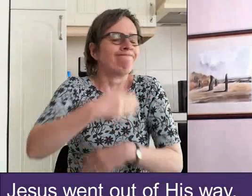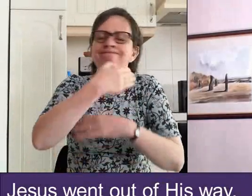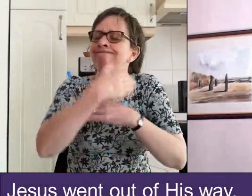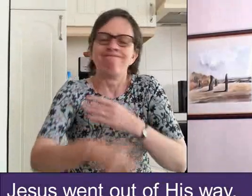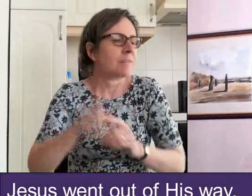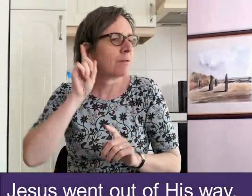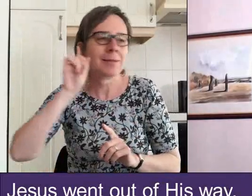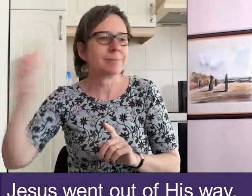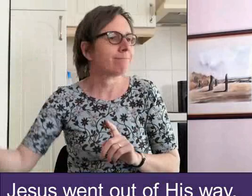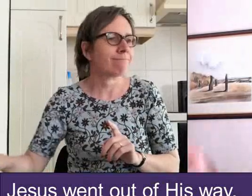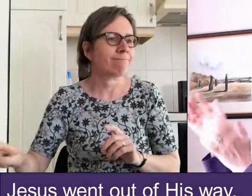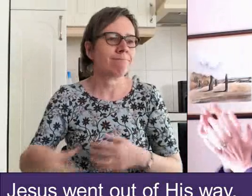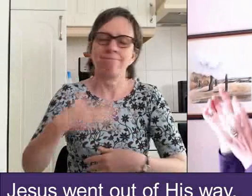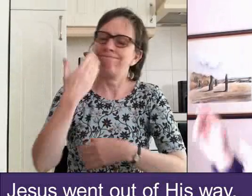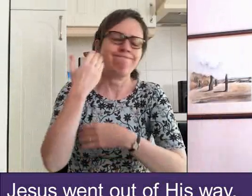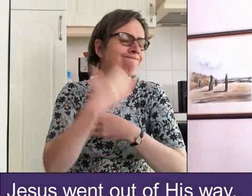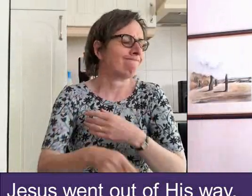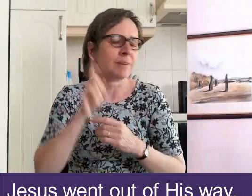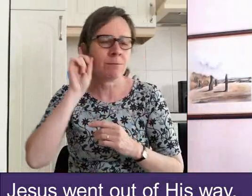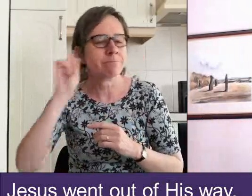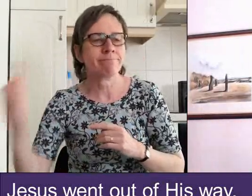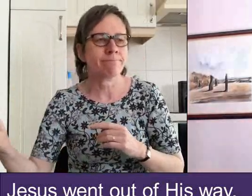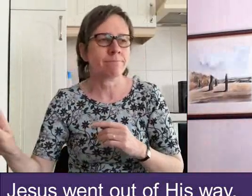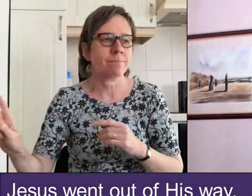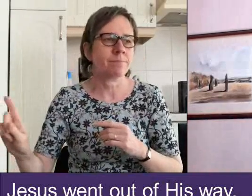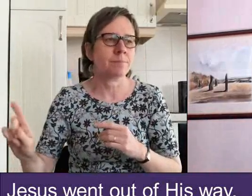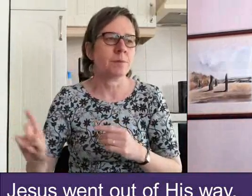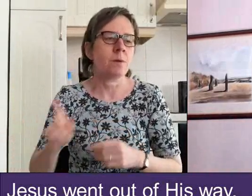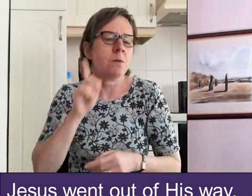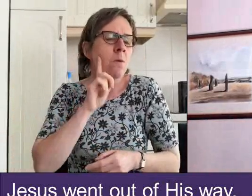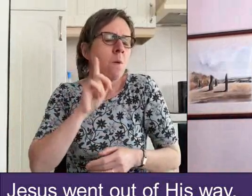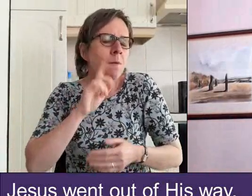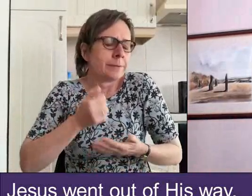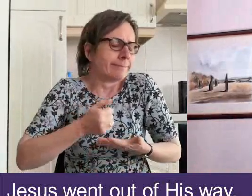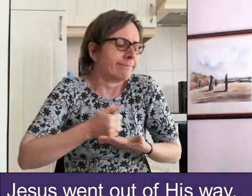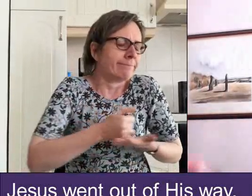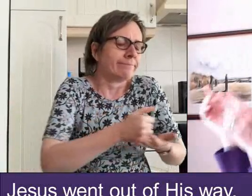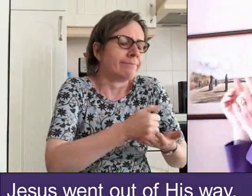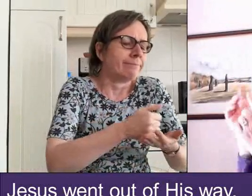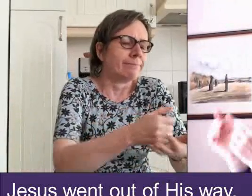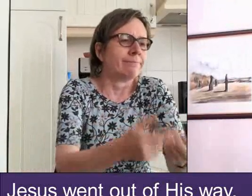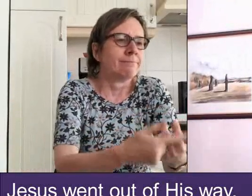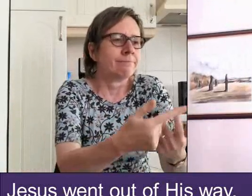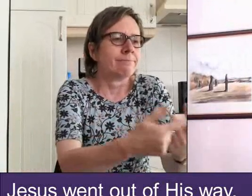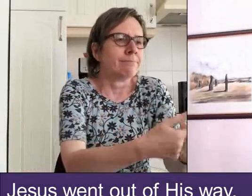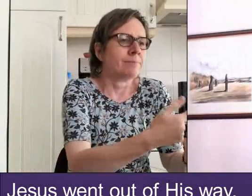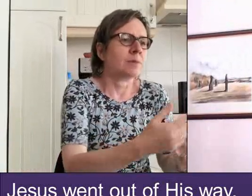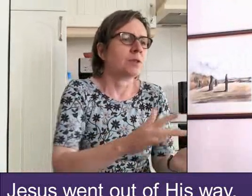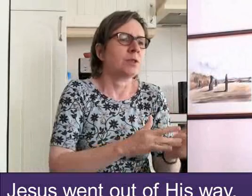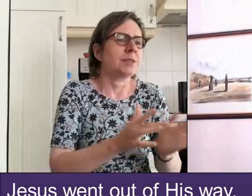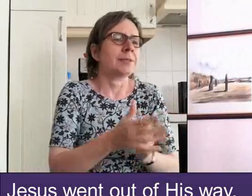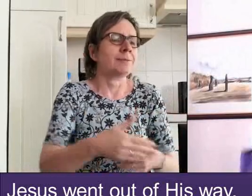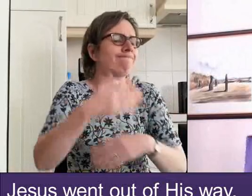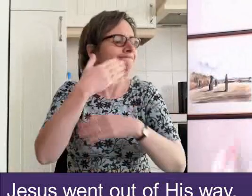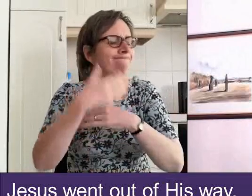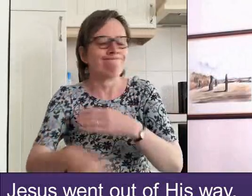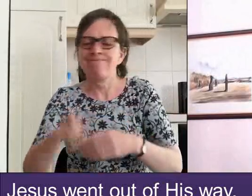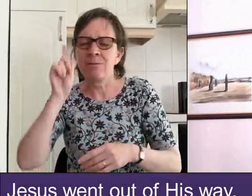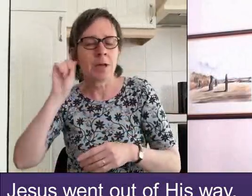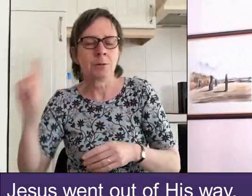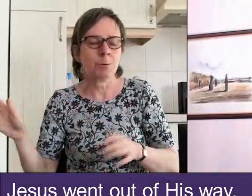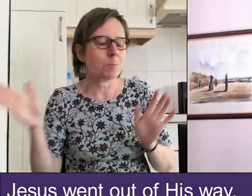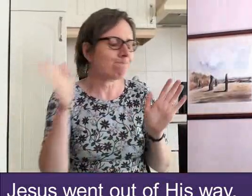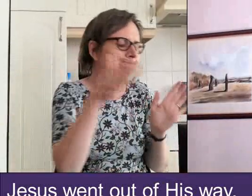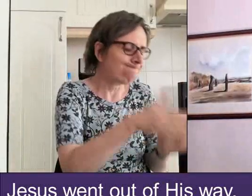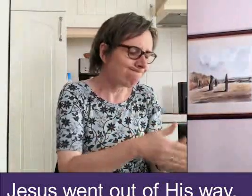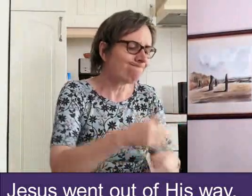Jesus went out of his way, out of his way, out of his way to help others. Jesus went out